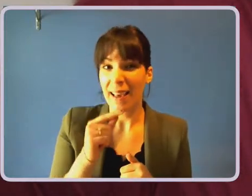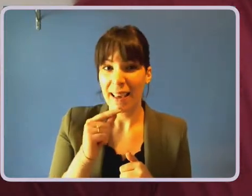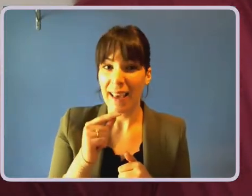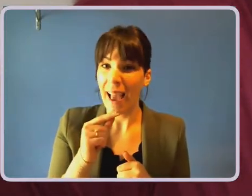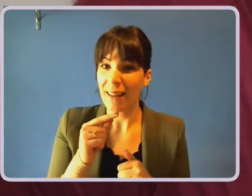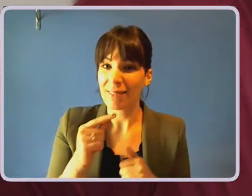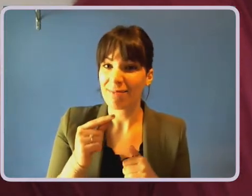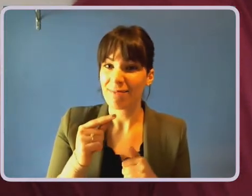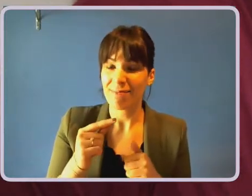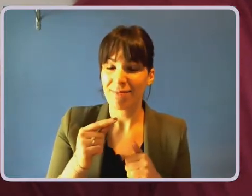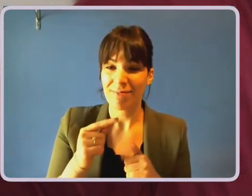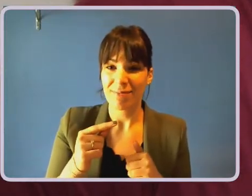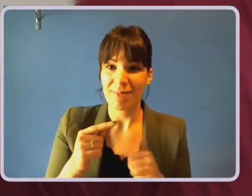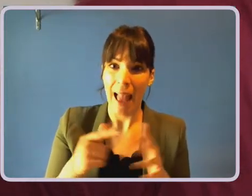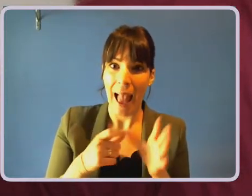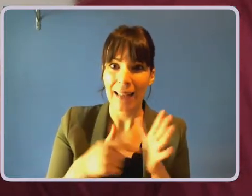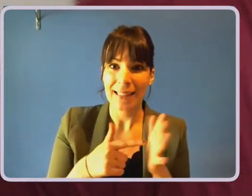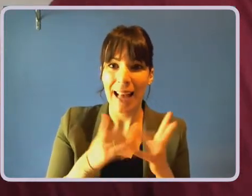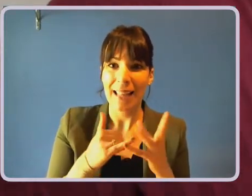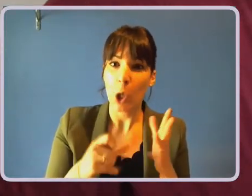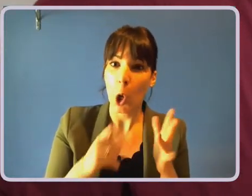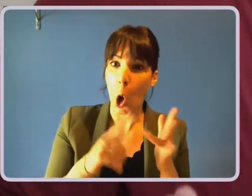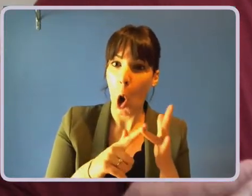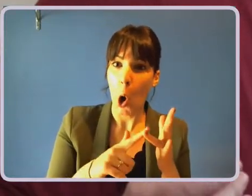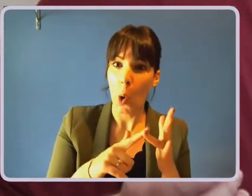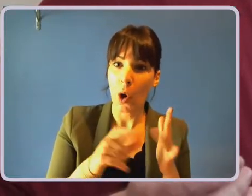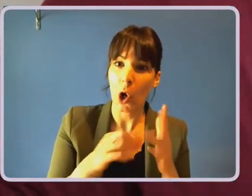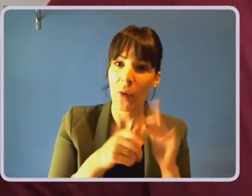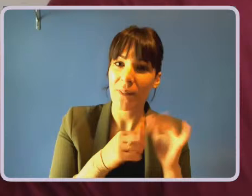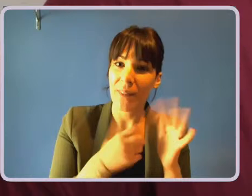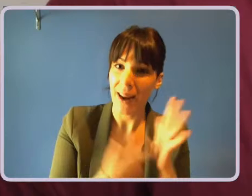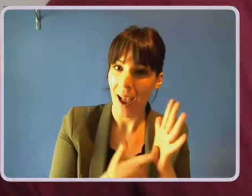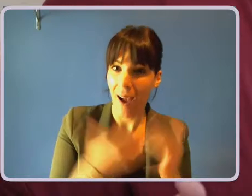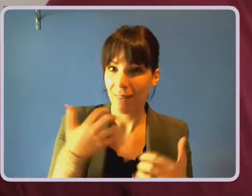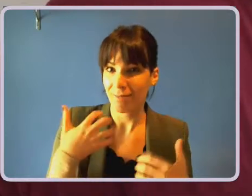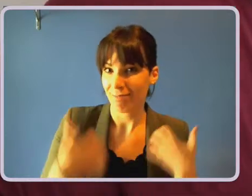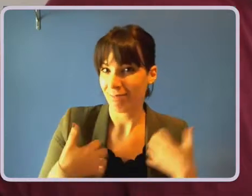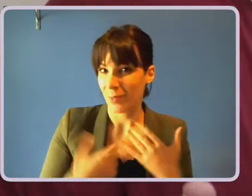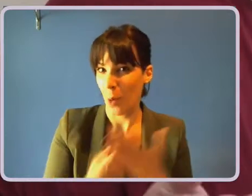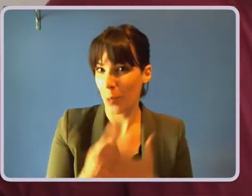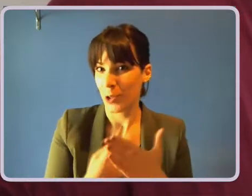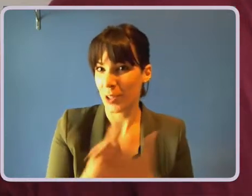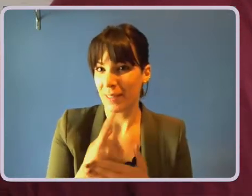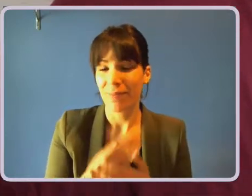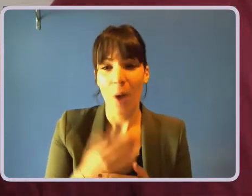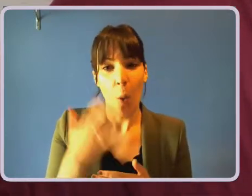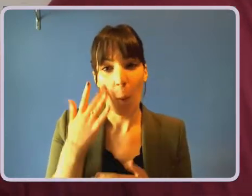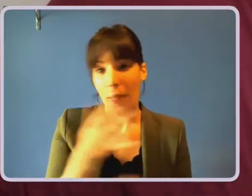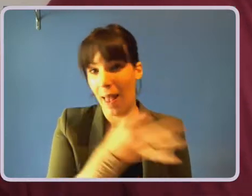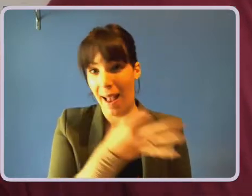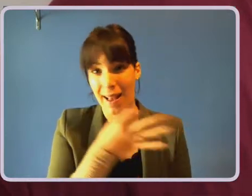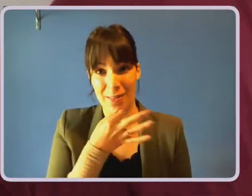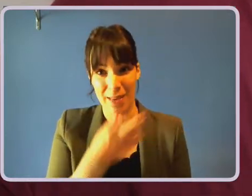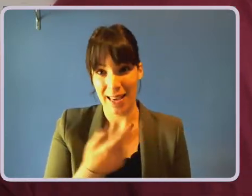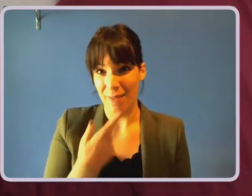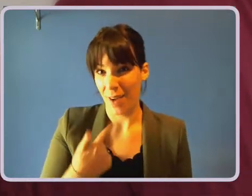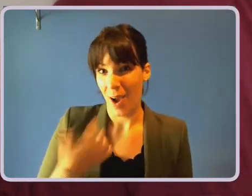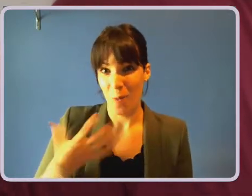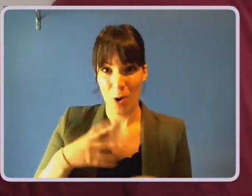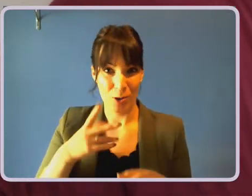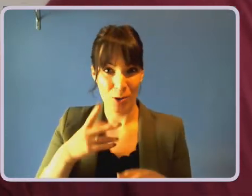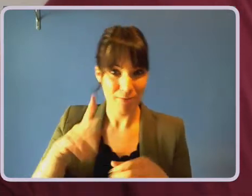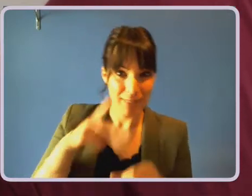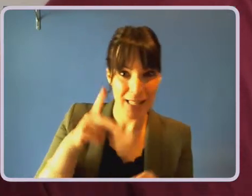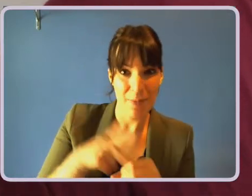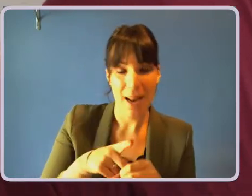a really exciting opportunity for me. When we were asked if we wanted to participate in person-centered emergency